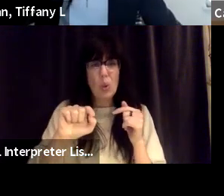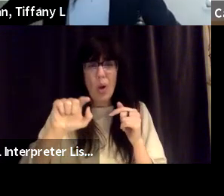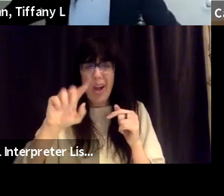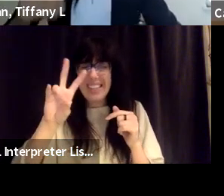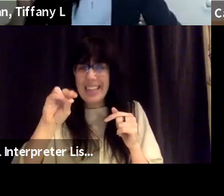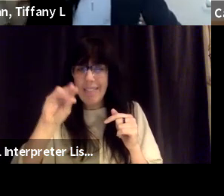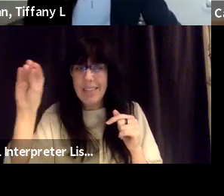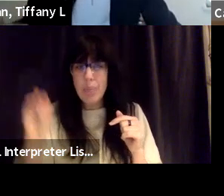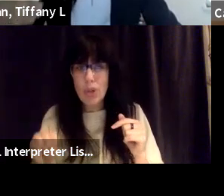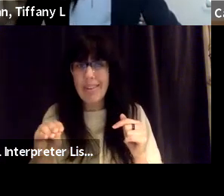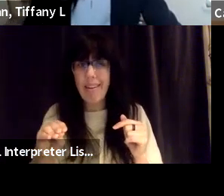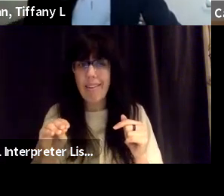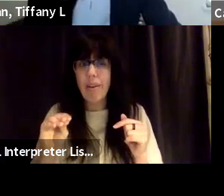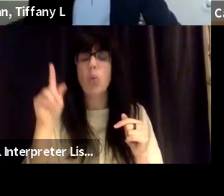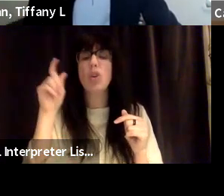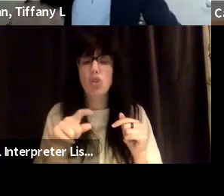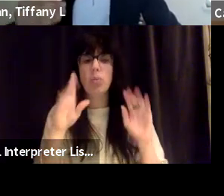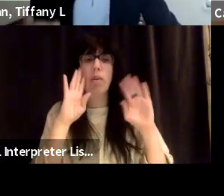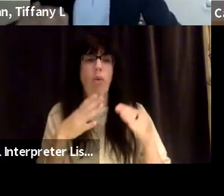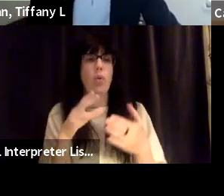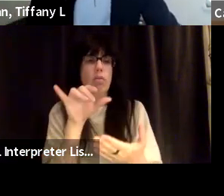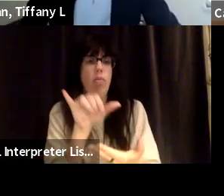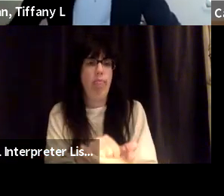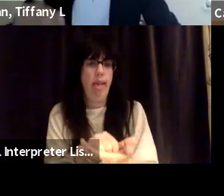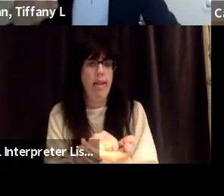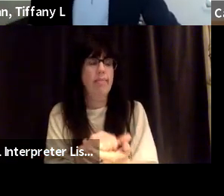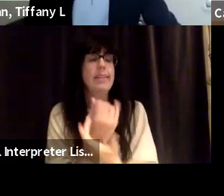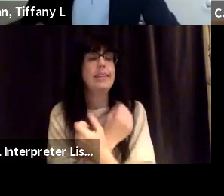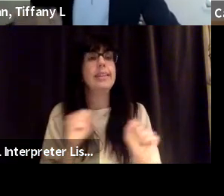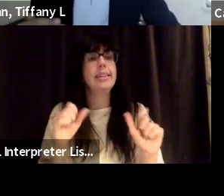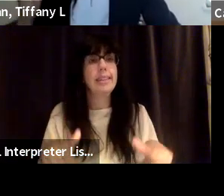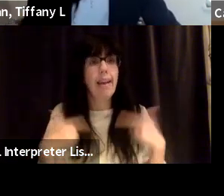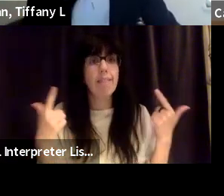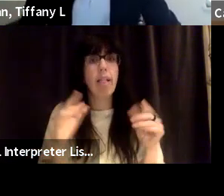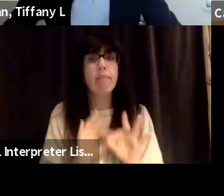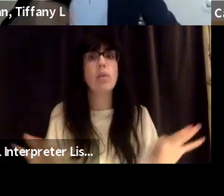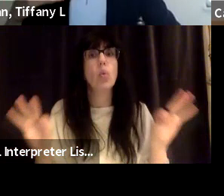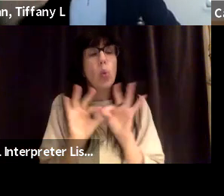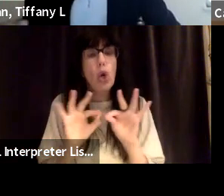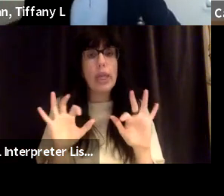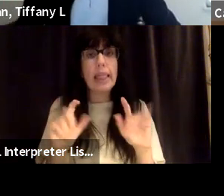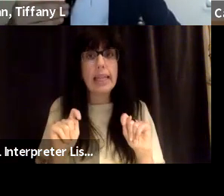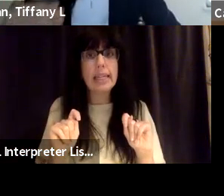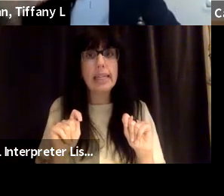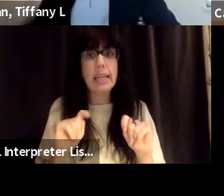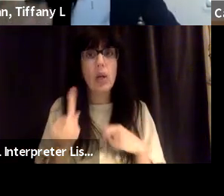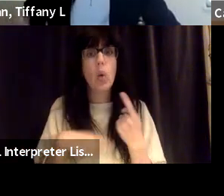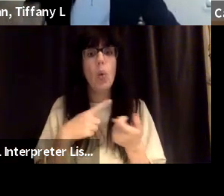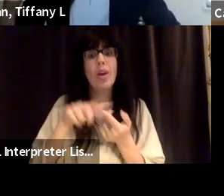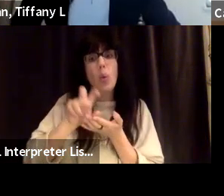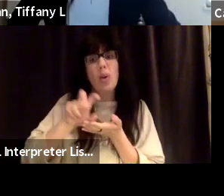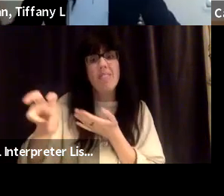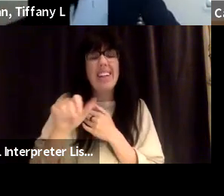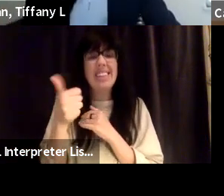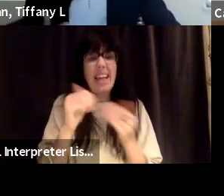70%. That's what we should be doing. If it saves lives, it is worth doing. We know that when we fund 10